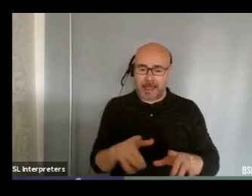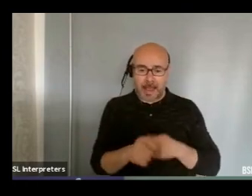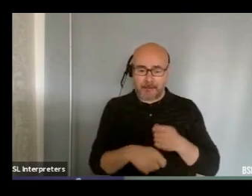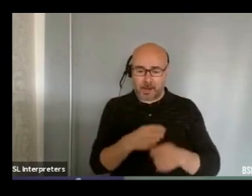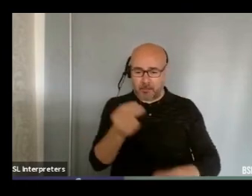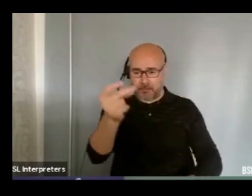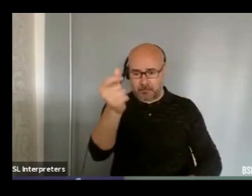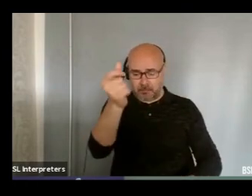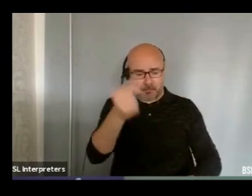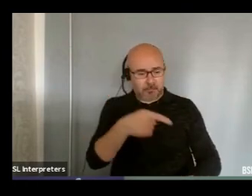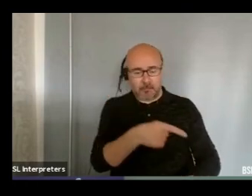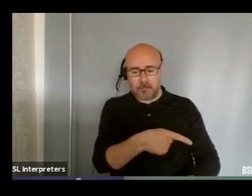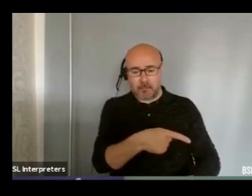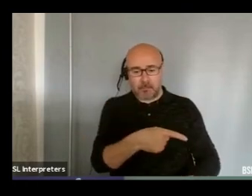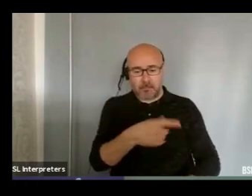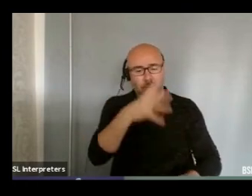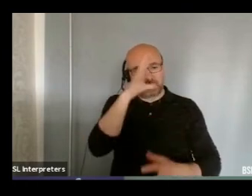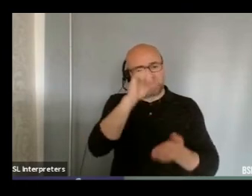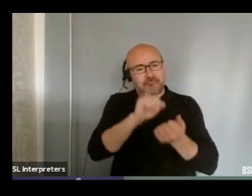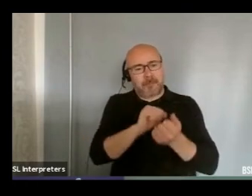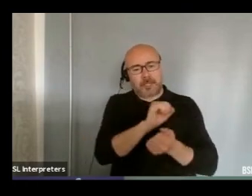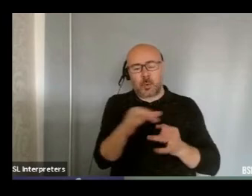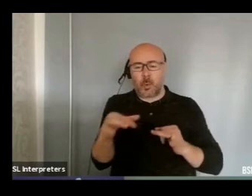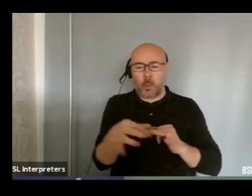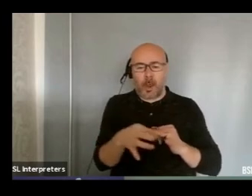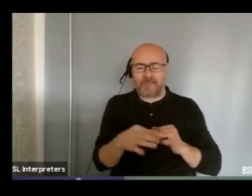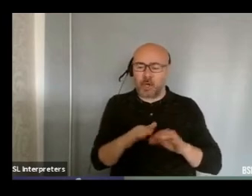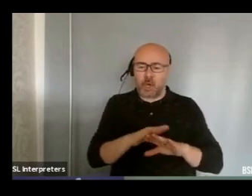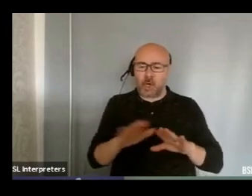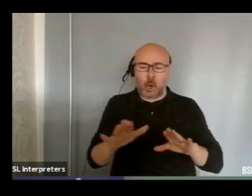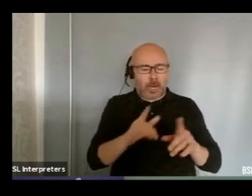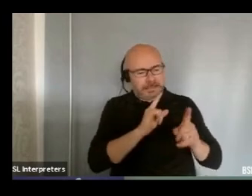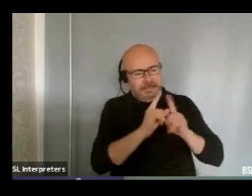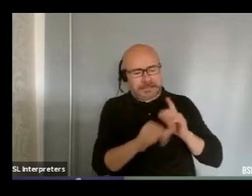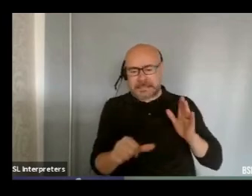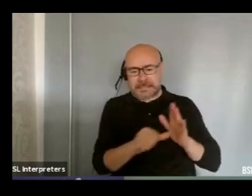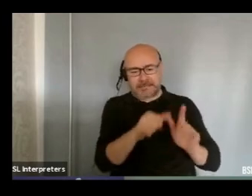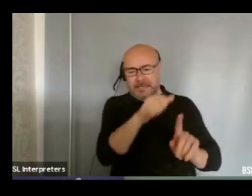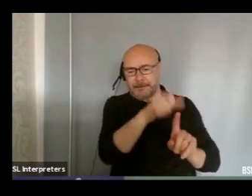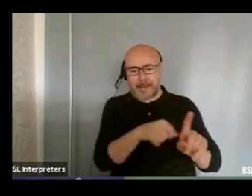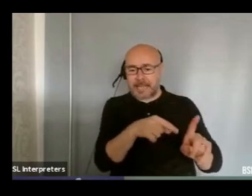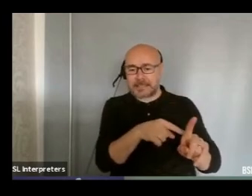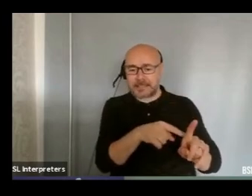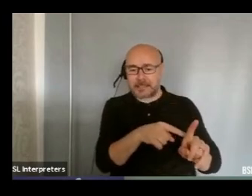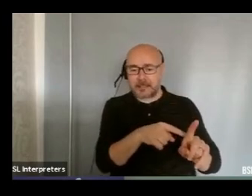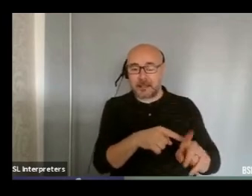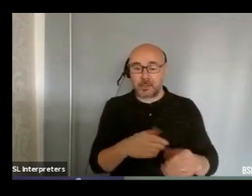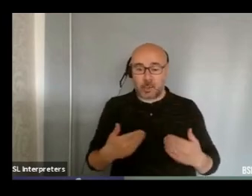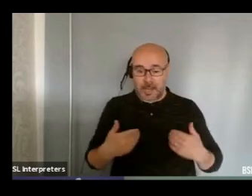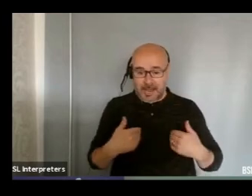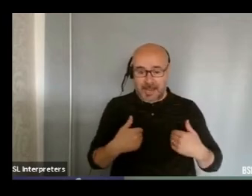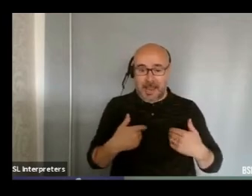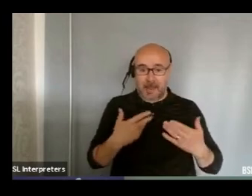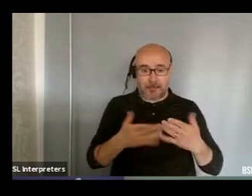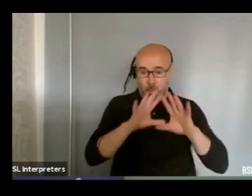person. He was a man who was celebrating an act of kindness in that day. So as I travel around the